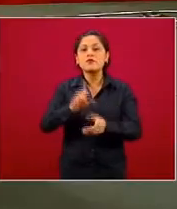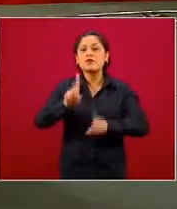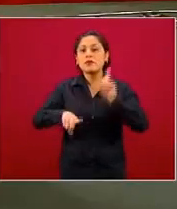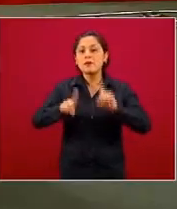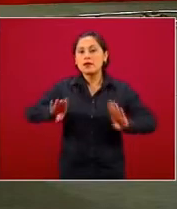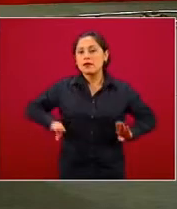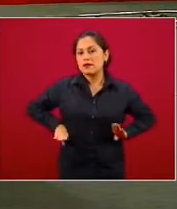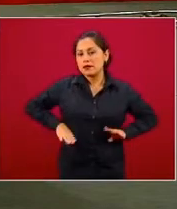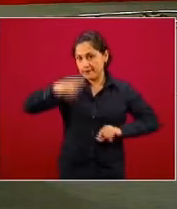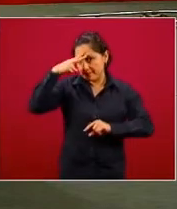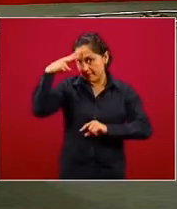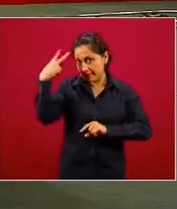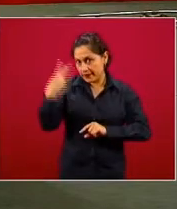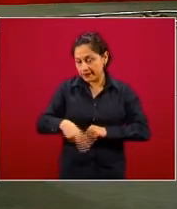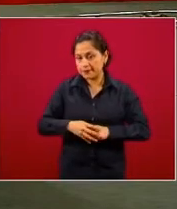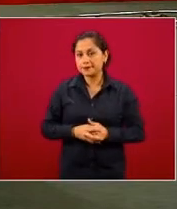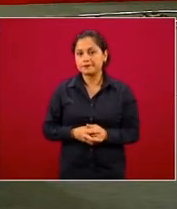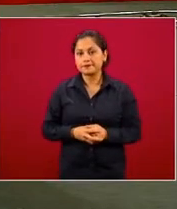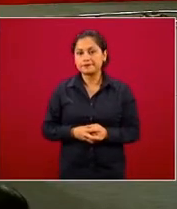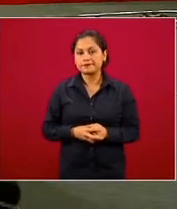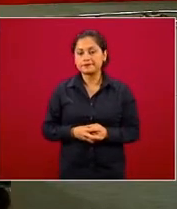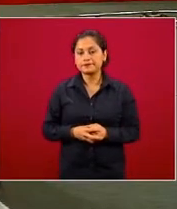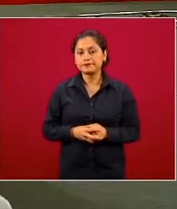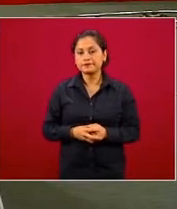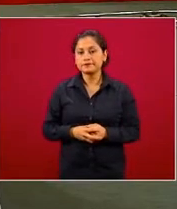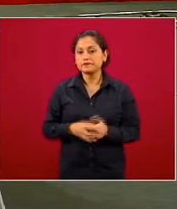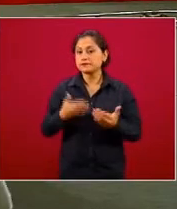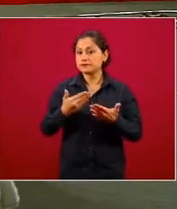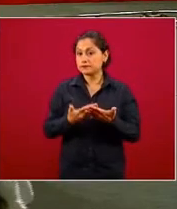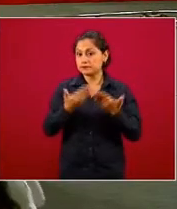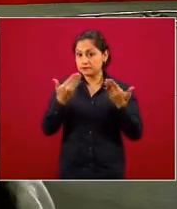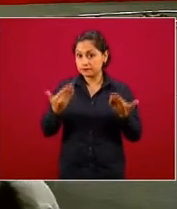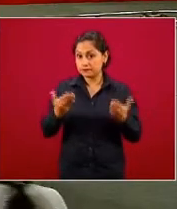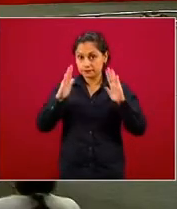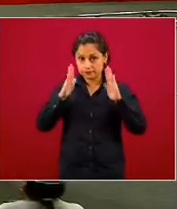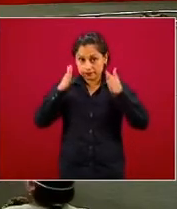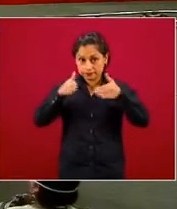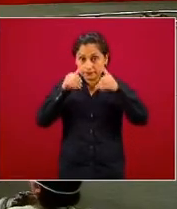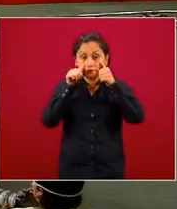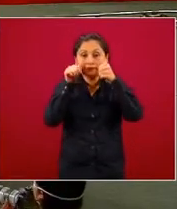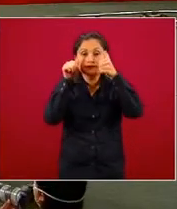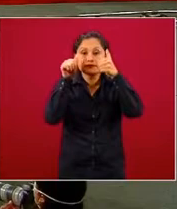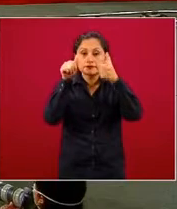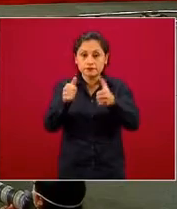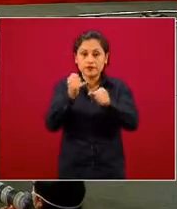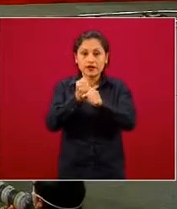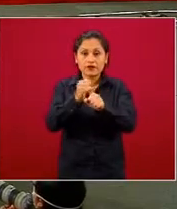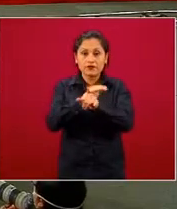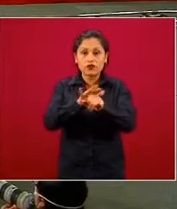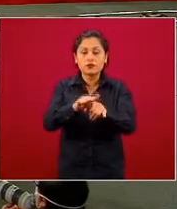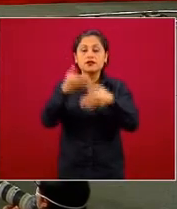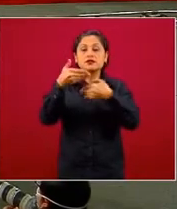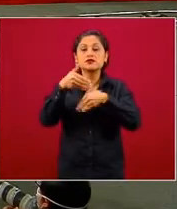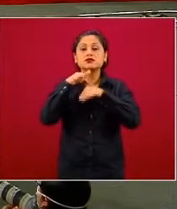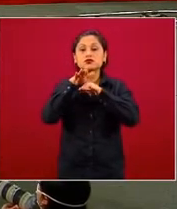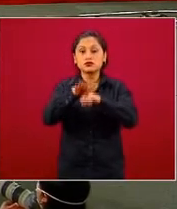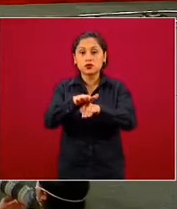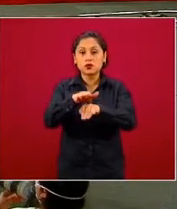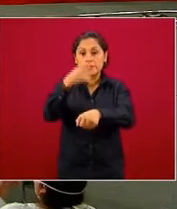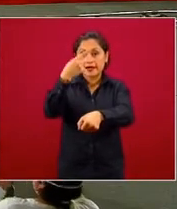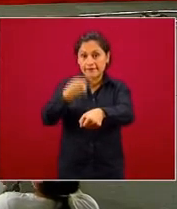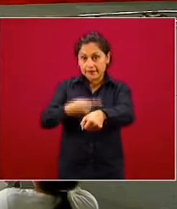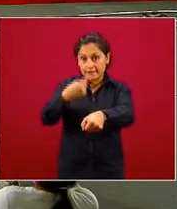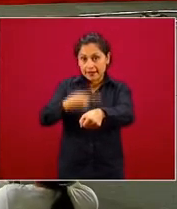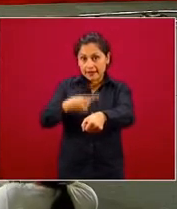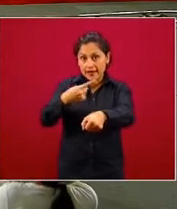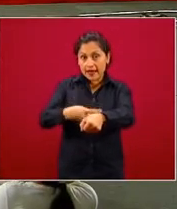on the information that we have on respiratory diseases so that we can put